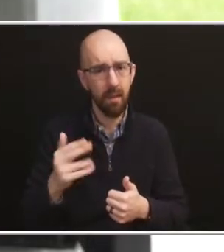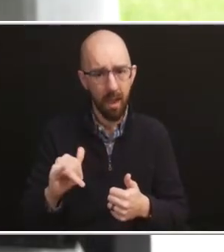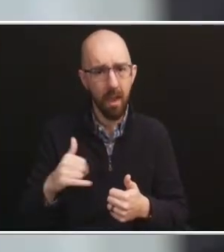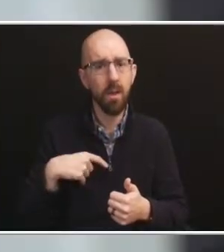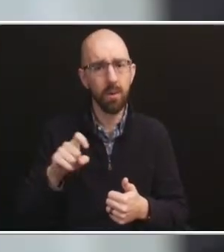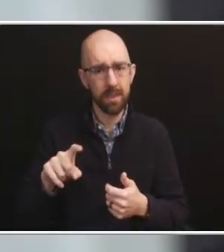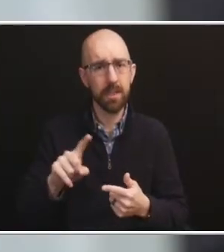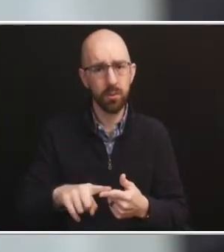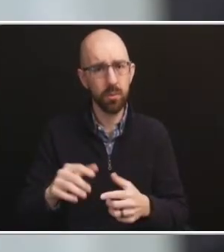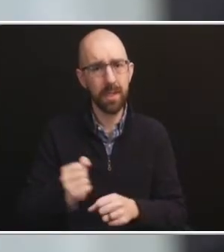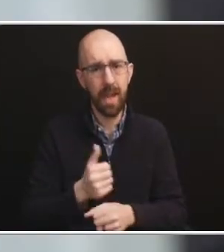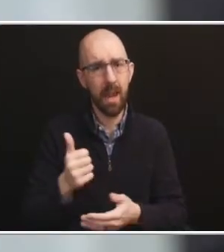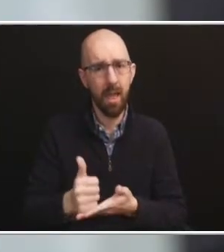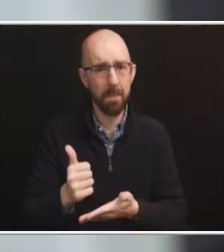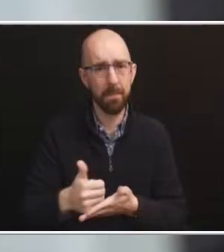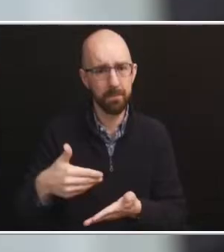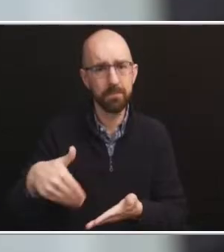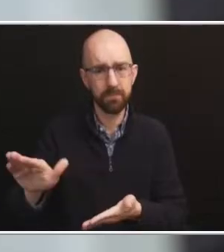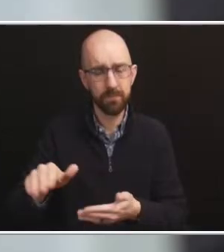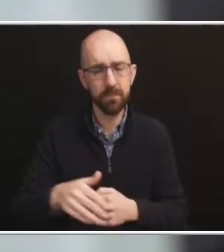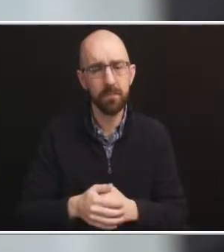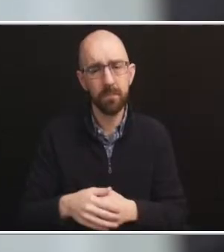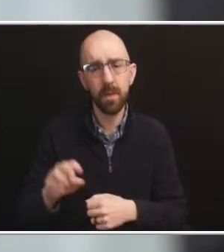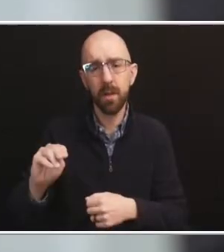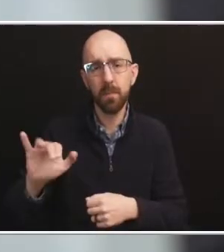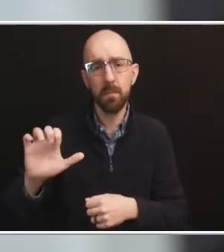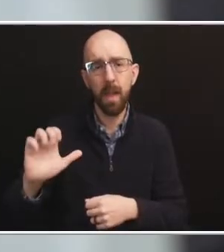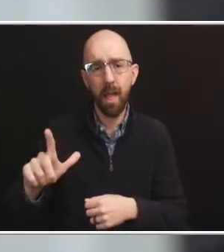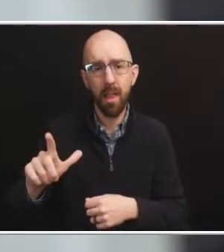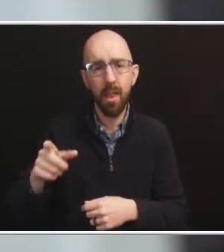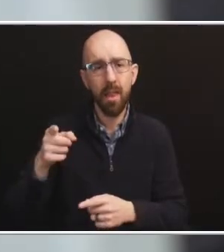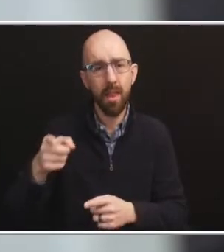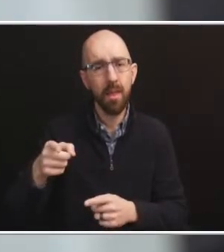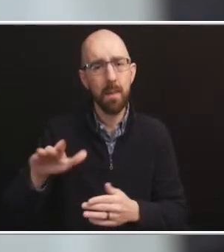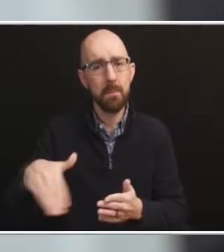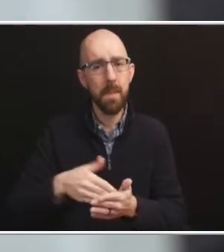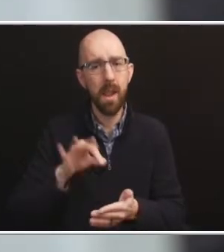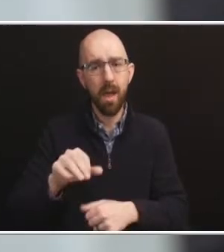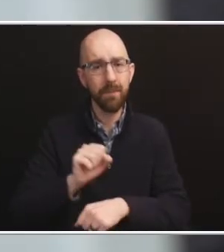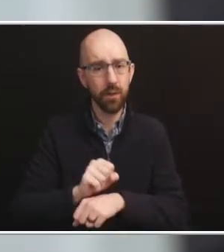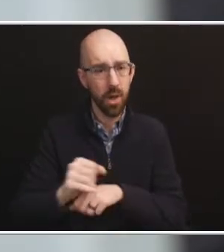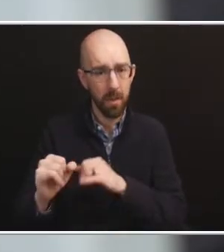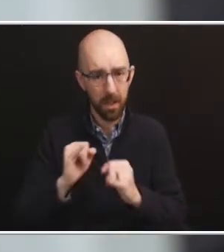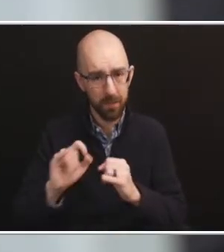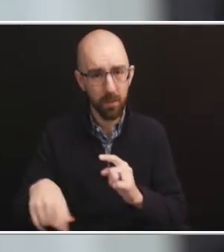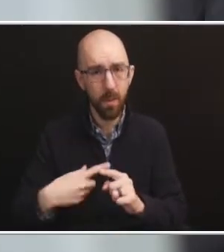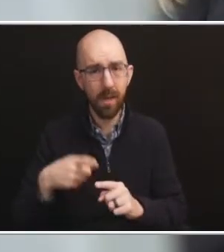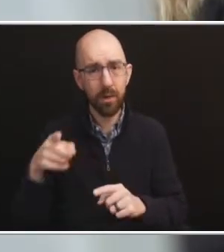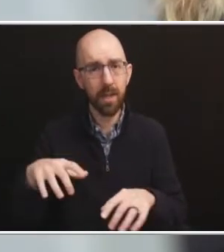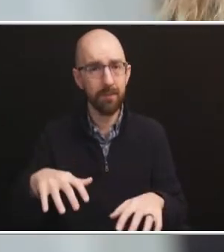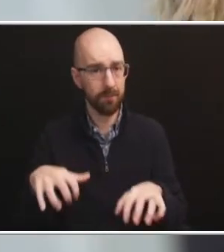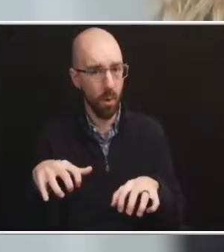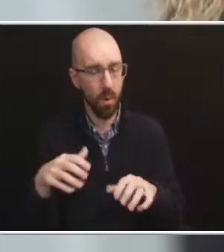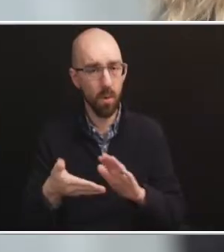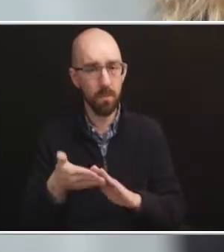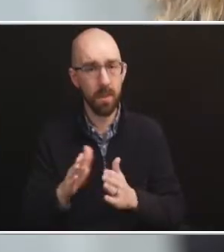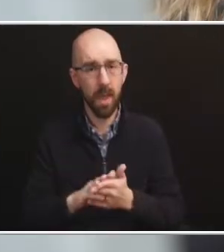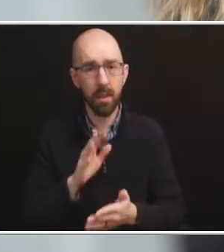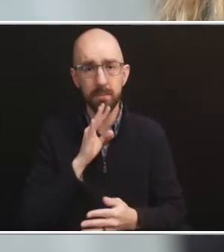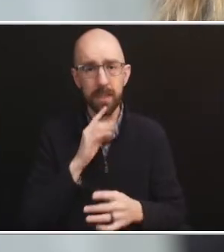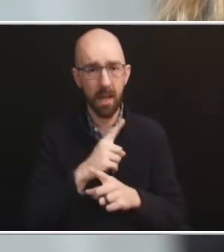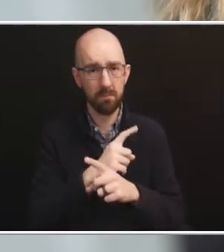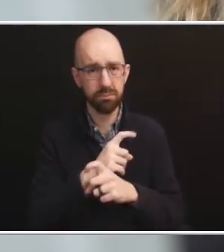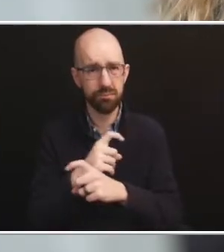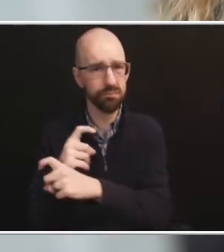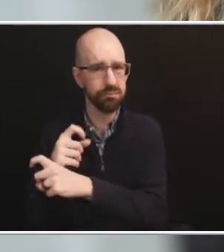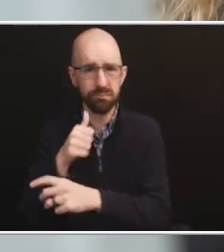some help. Michael McHugh was in the middle of conducting a job interview when he froze and began slurring his words. He was